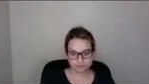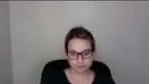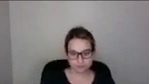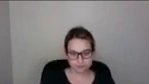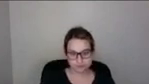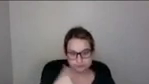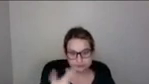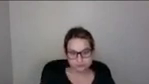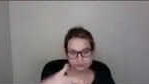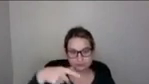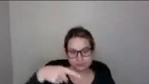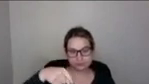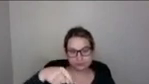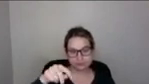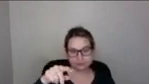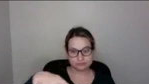We'll now go back to Pinetop.